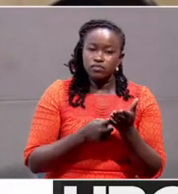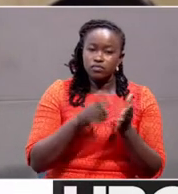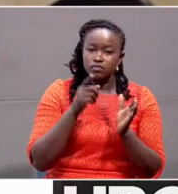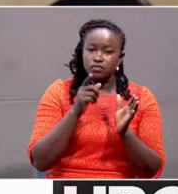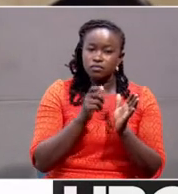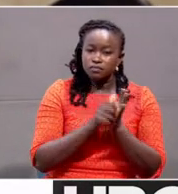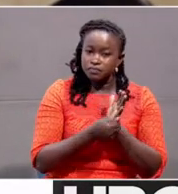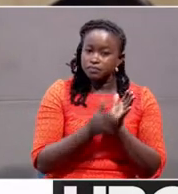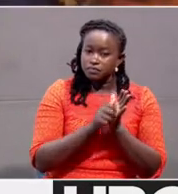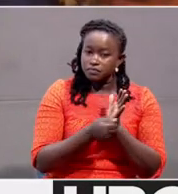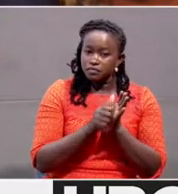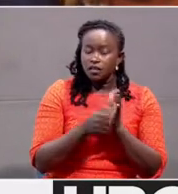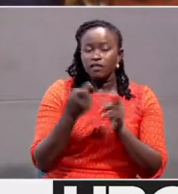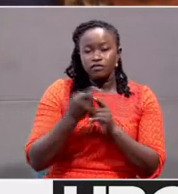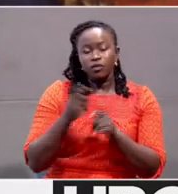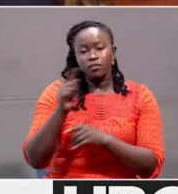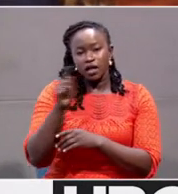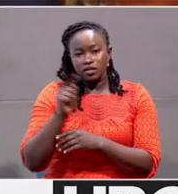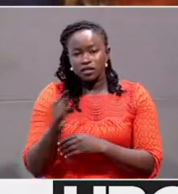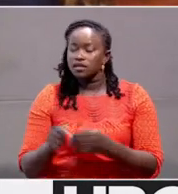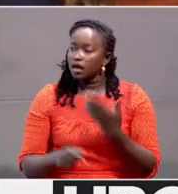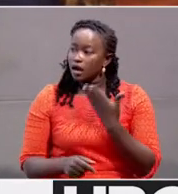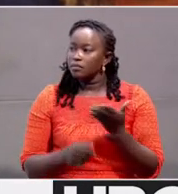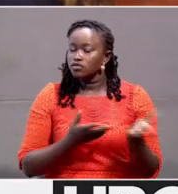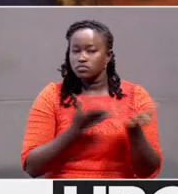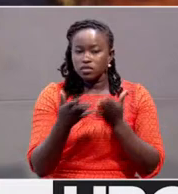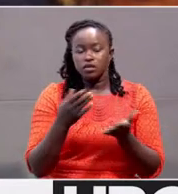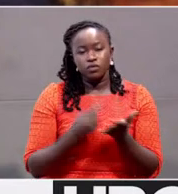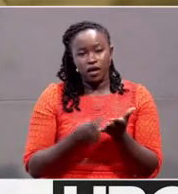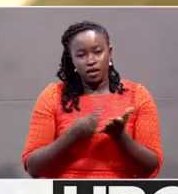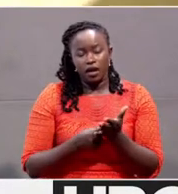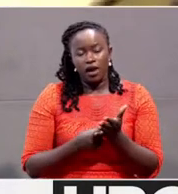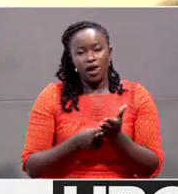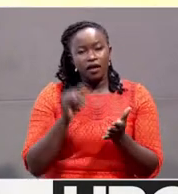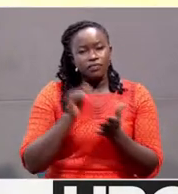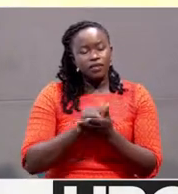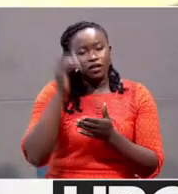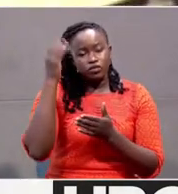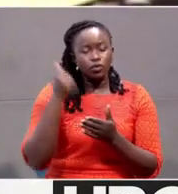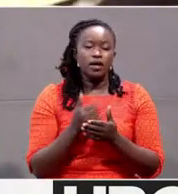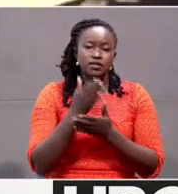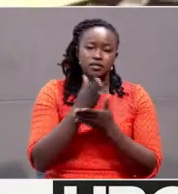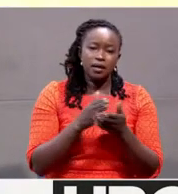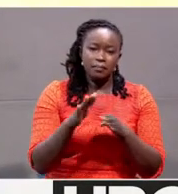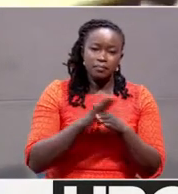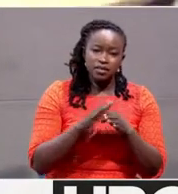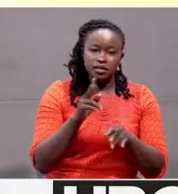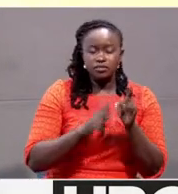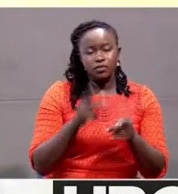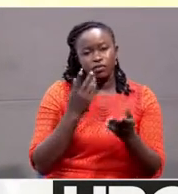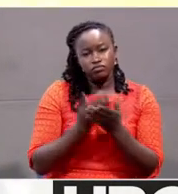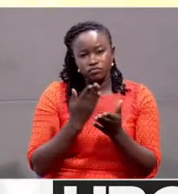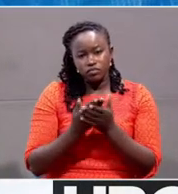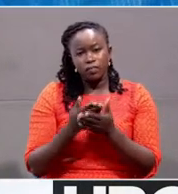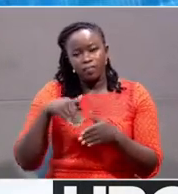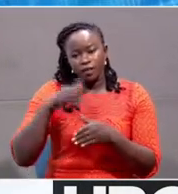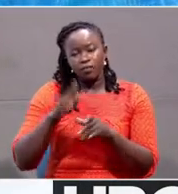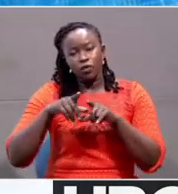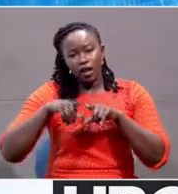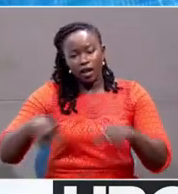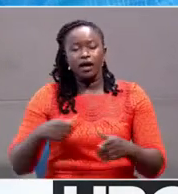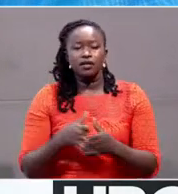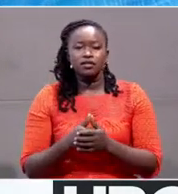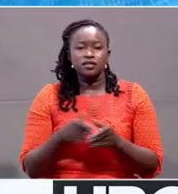Nekasoli, empeke, ava Tanzania. It is on the basis of these concerns that some traders are requesting for more land